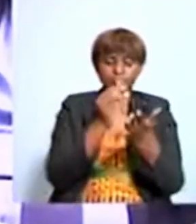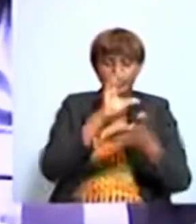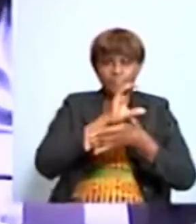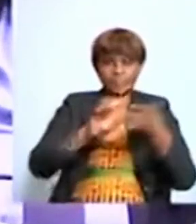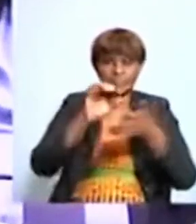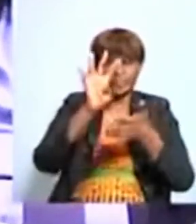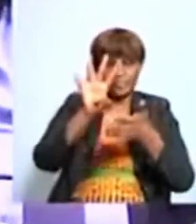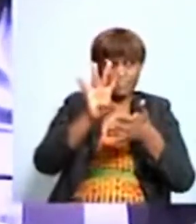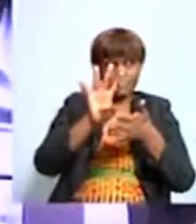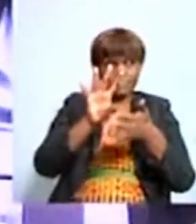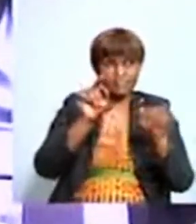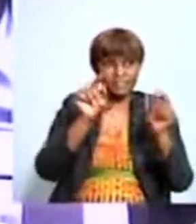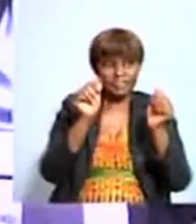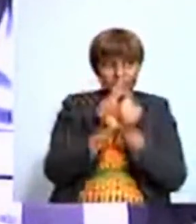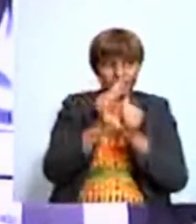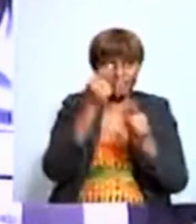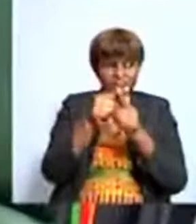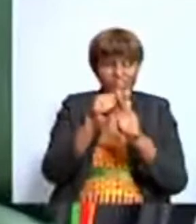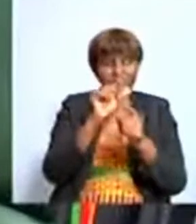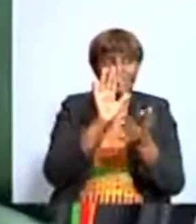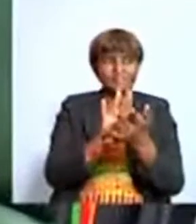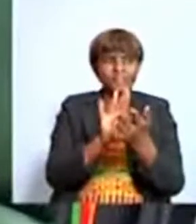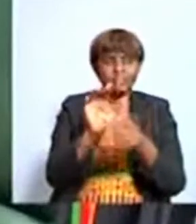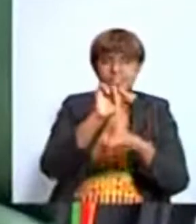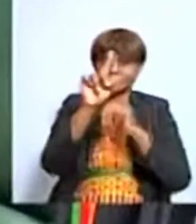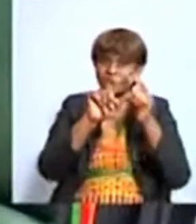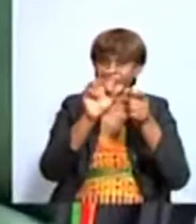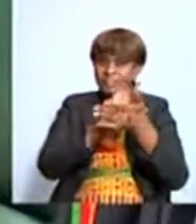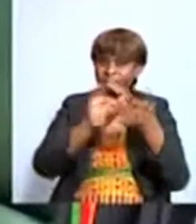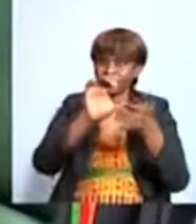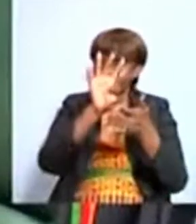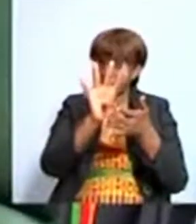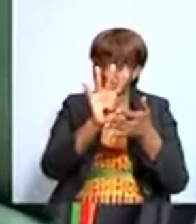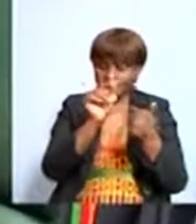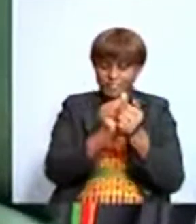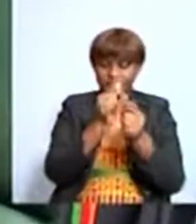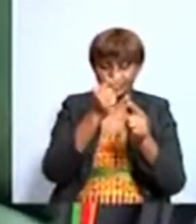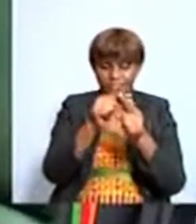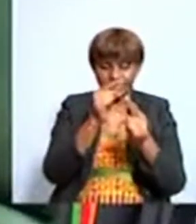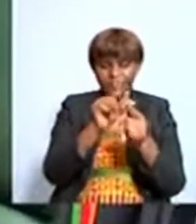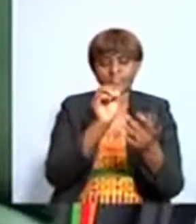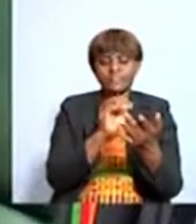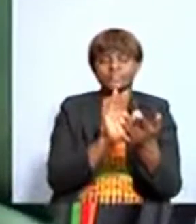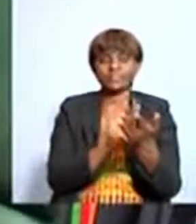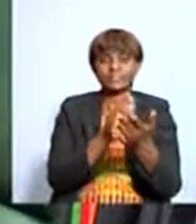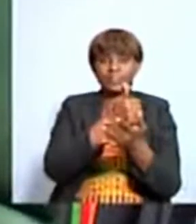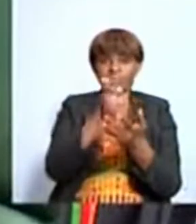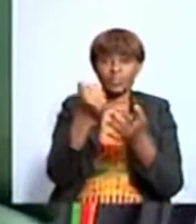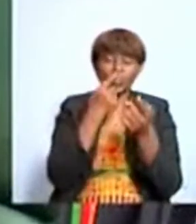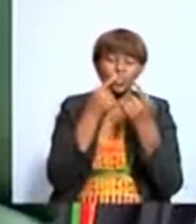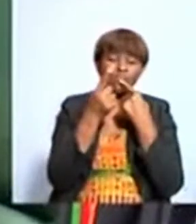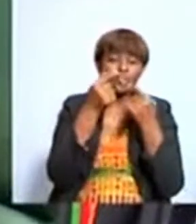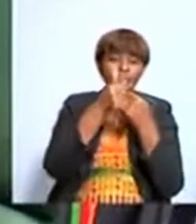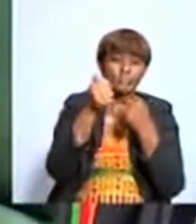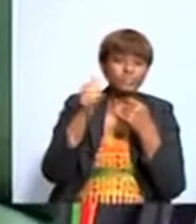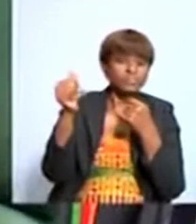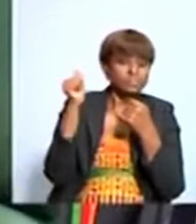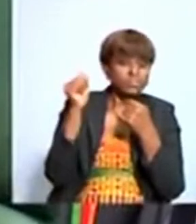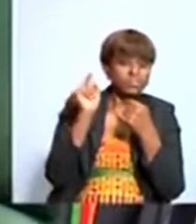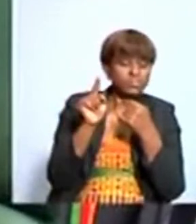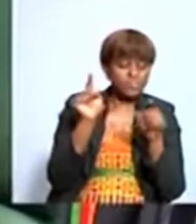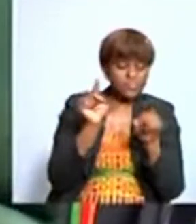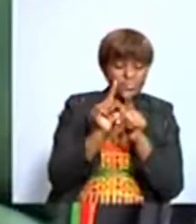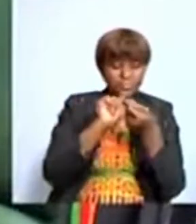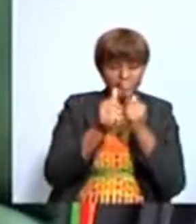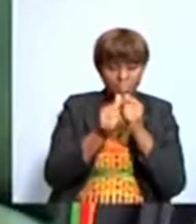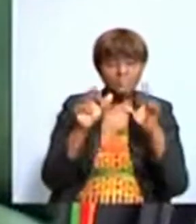the words as circulated. The question is that Clause 4 be amended with words as circulated. Any debate, any objection?